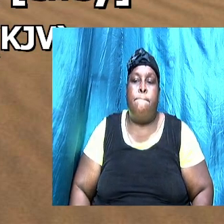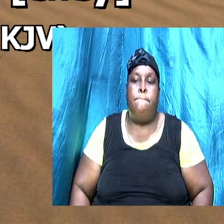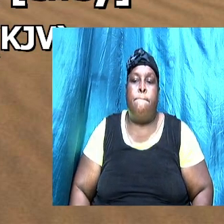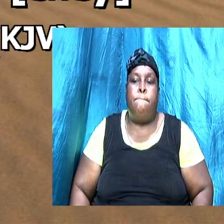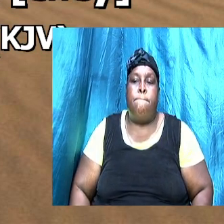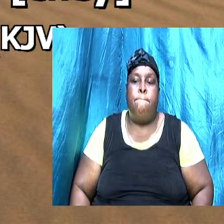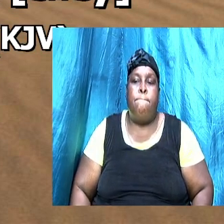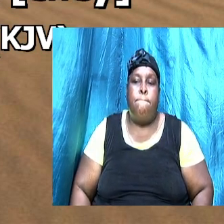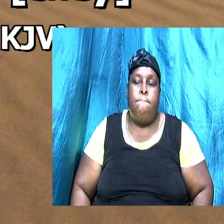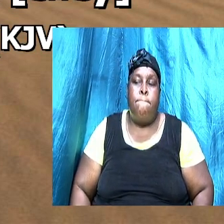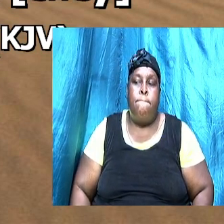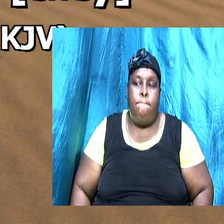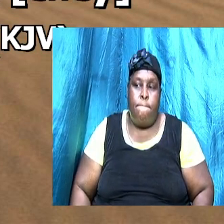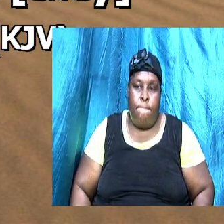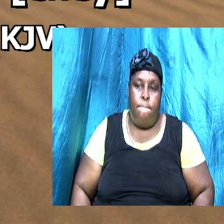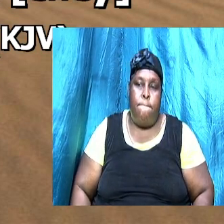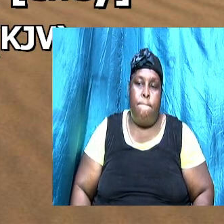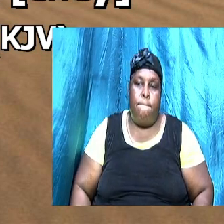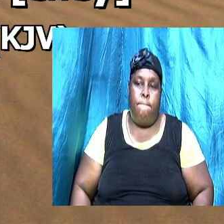We there?